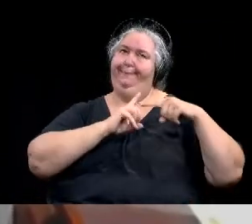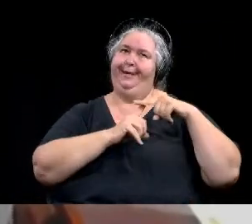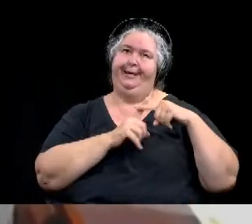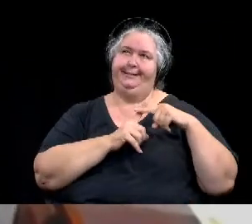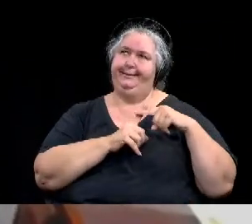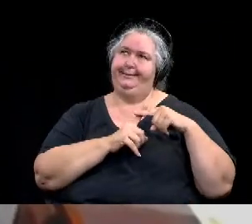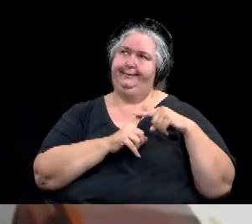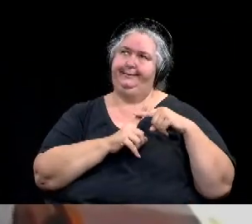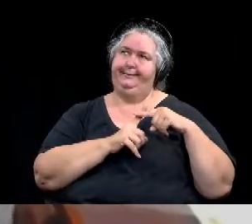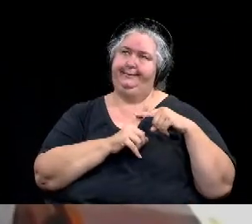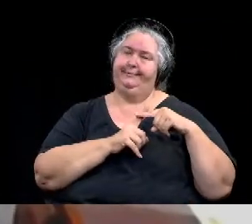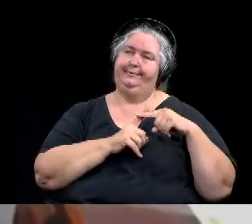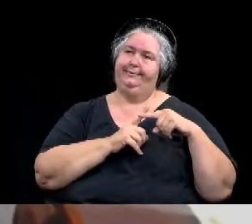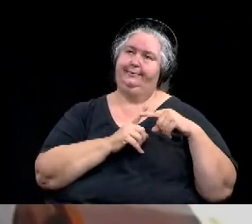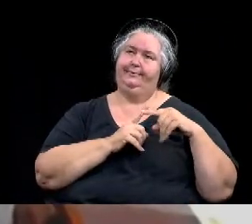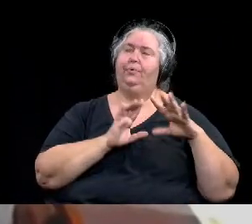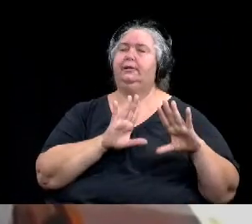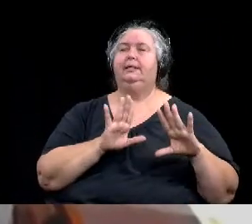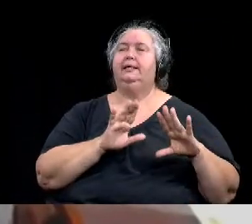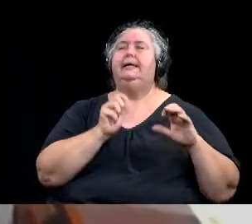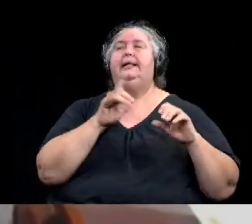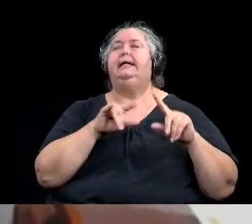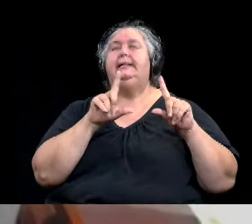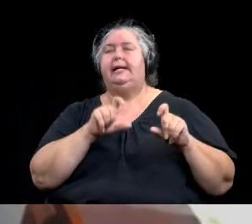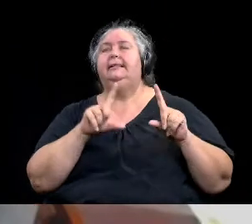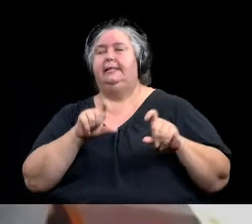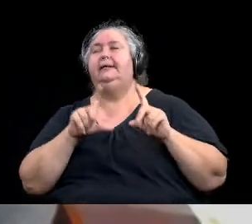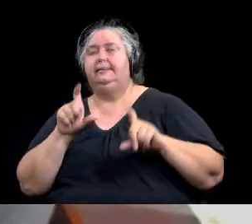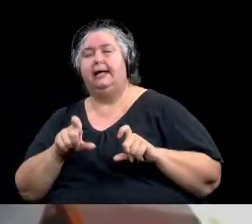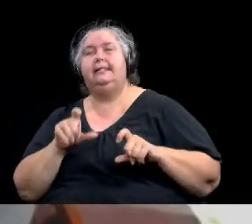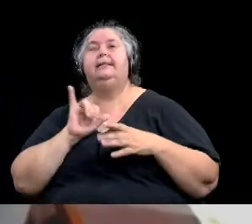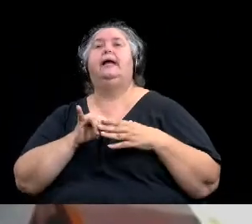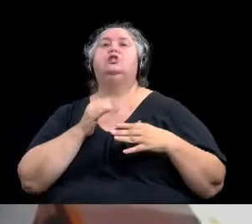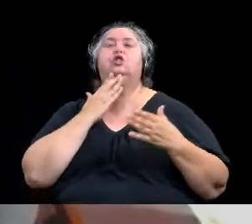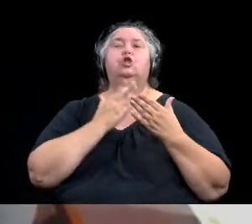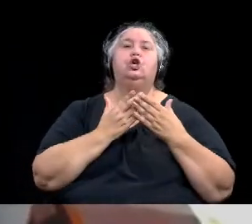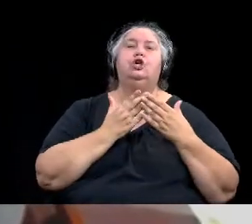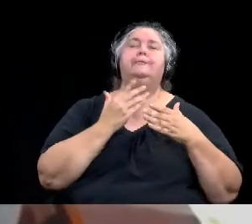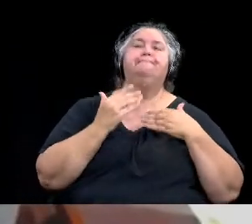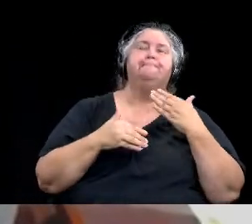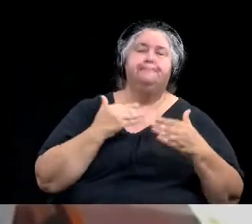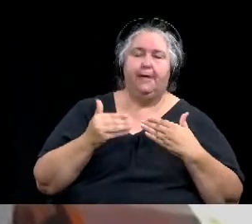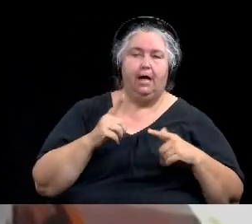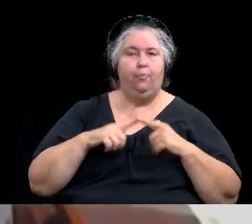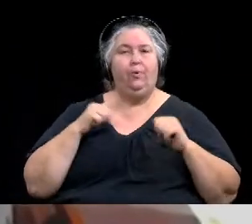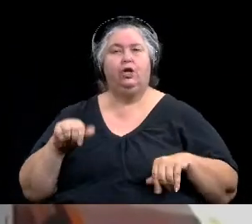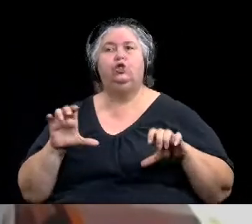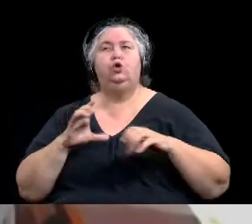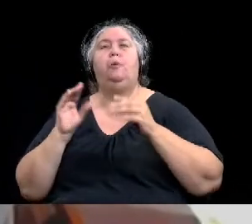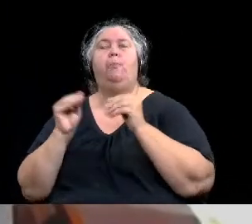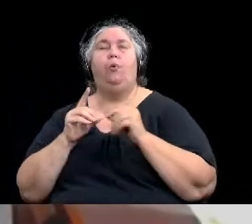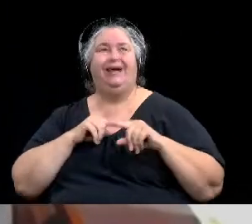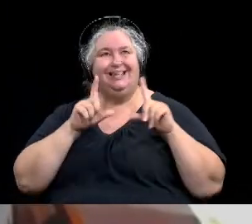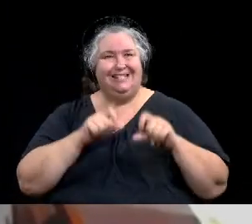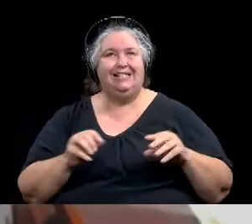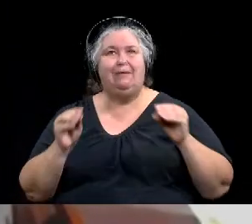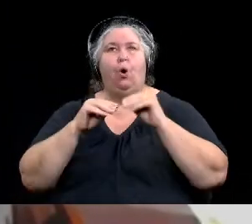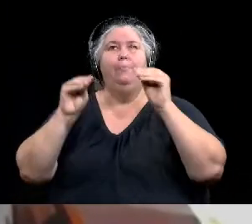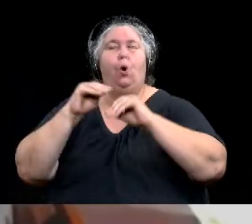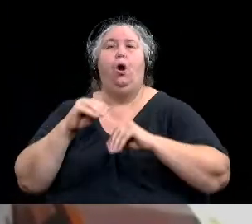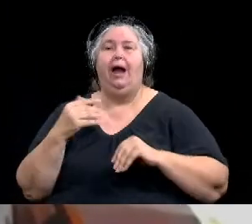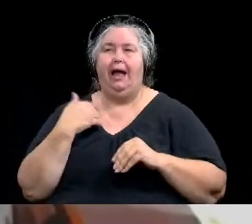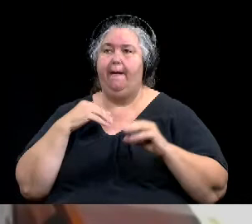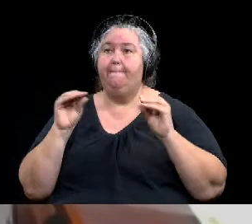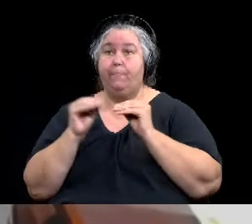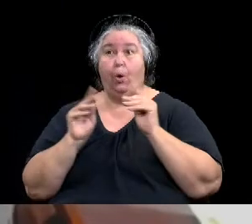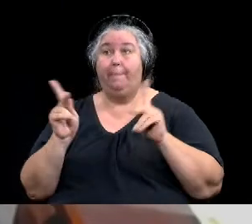movement in the right direction for us to get folks involved. But we could do more. We could test more. We could have more people involved